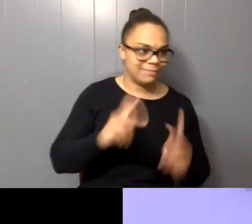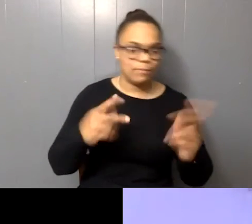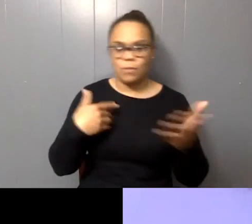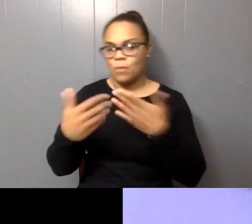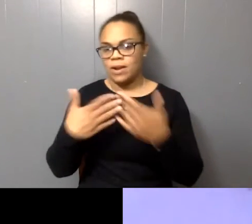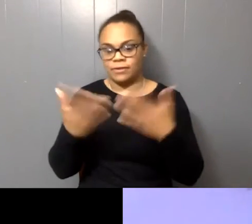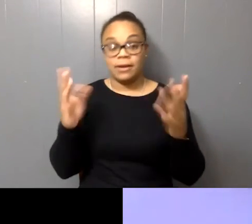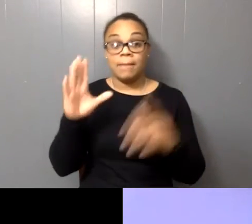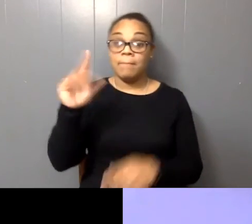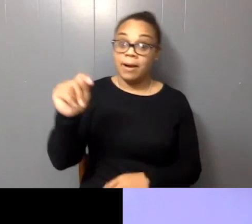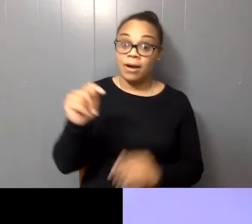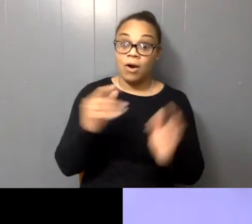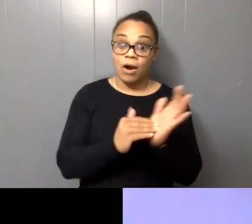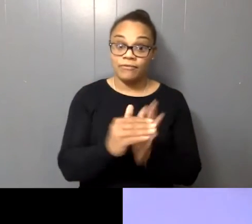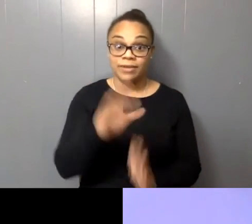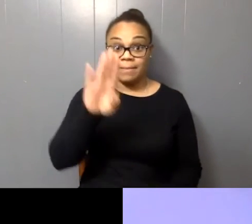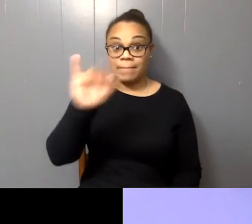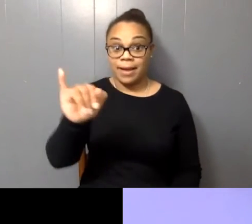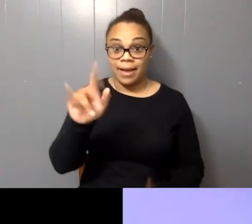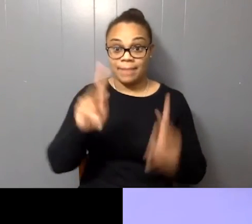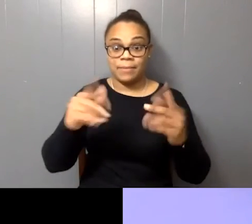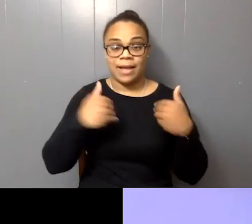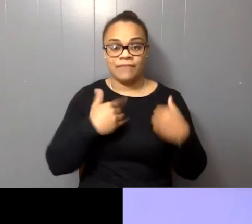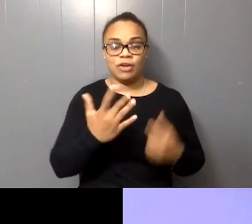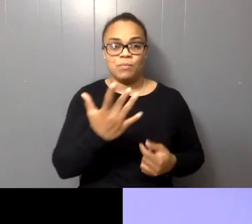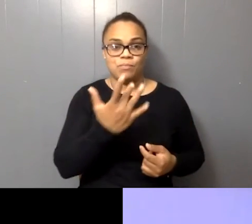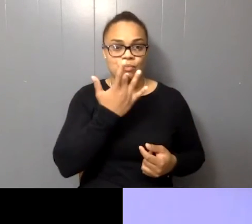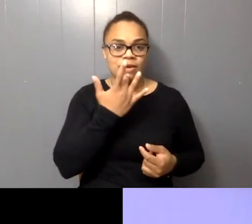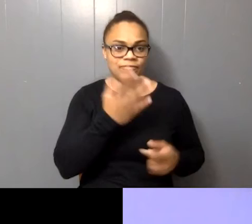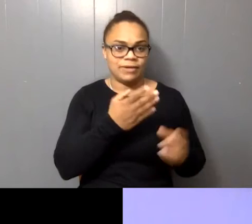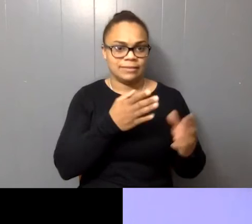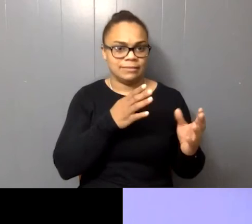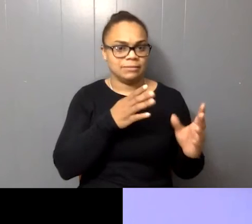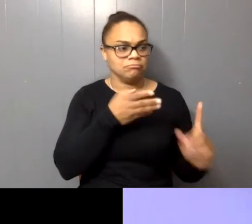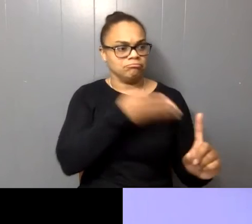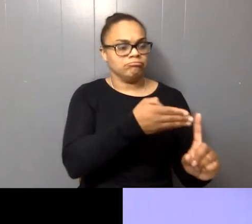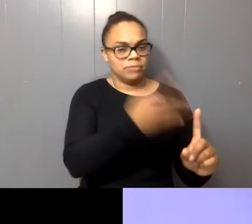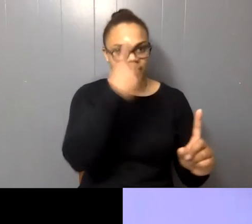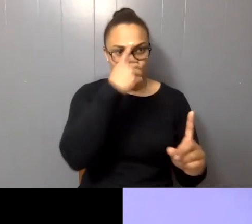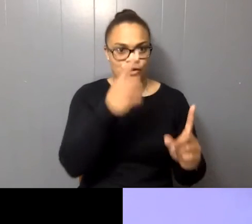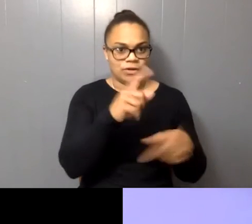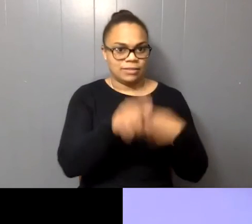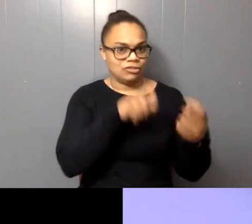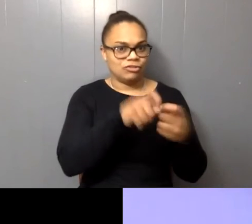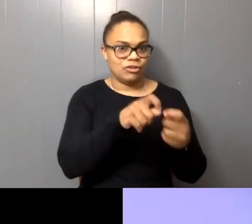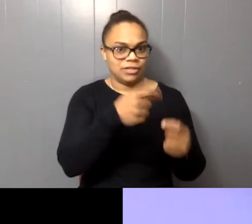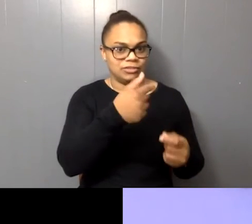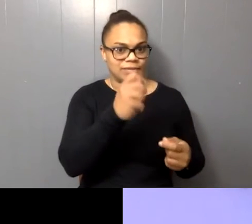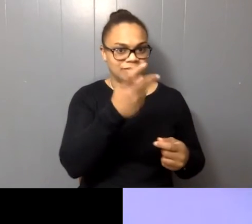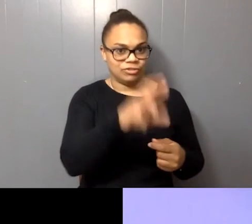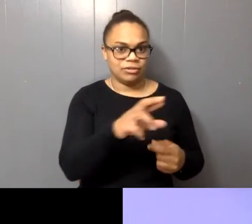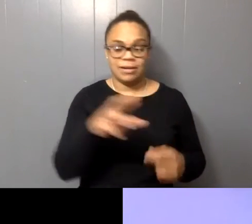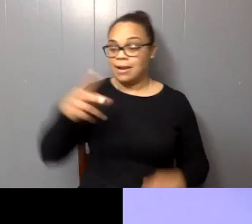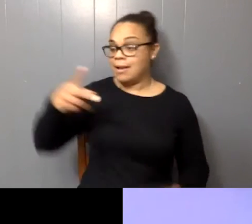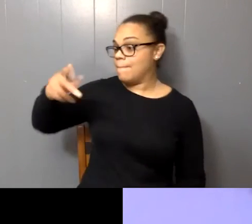that often bi people have a preference for a certain gender, and pansexual people just don't see gender at all